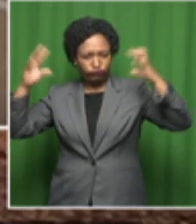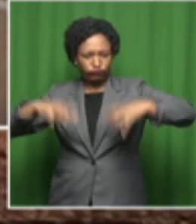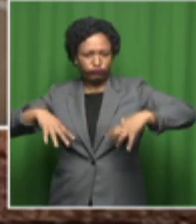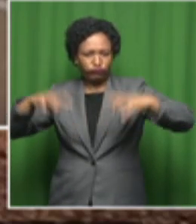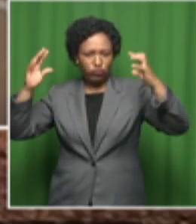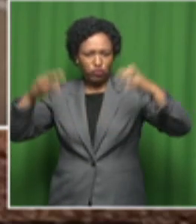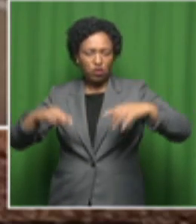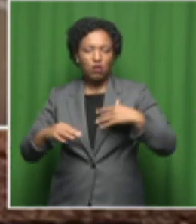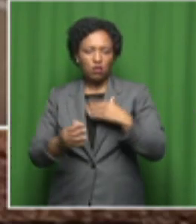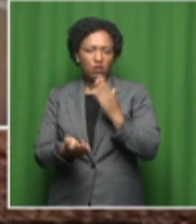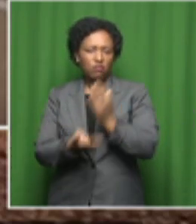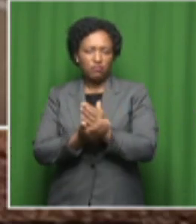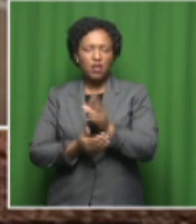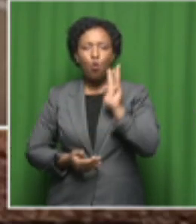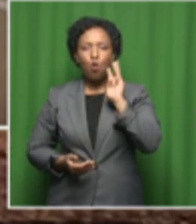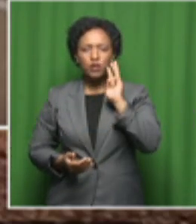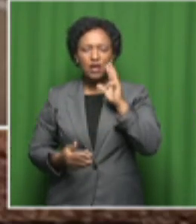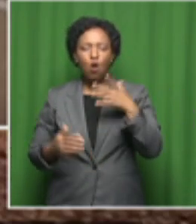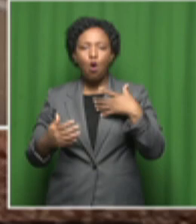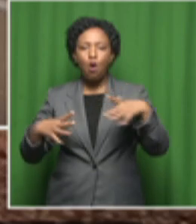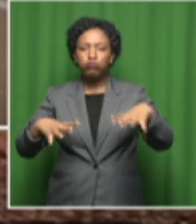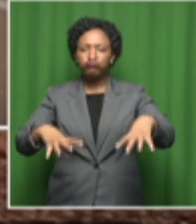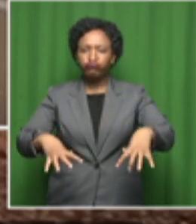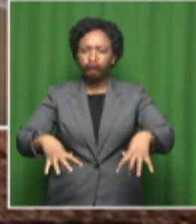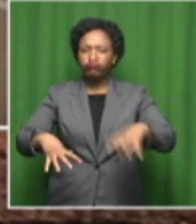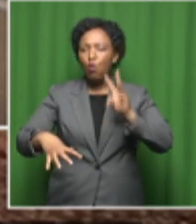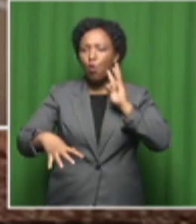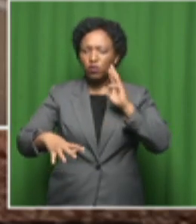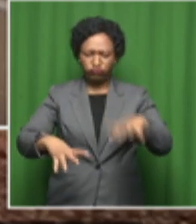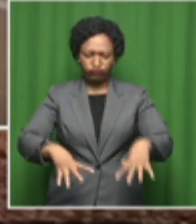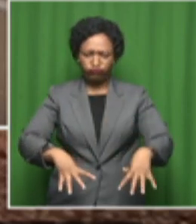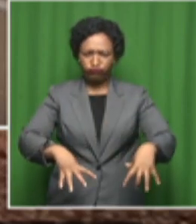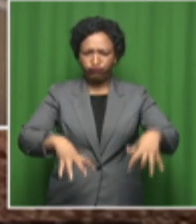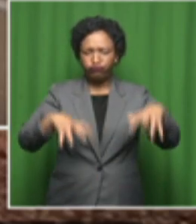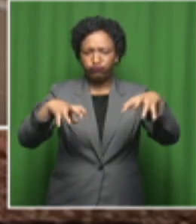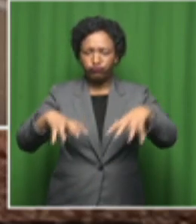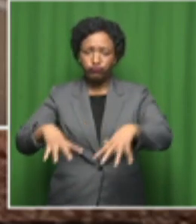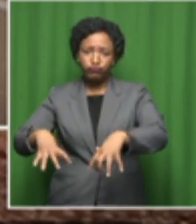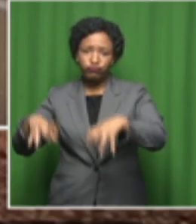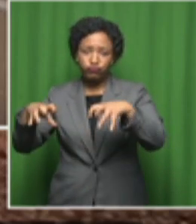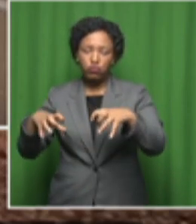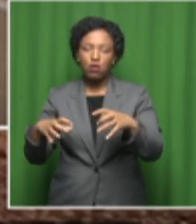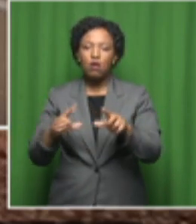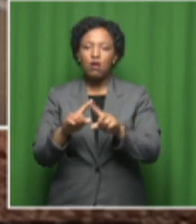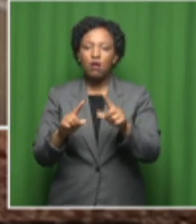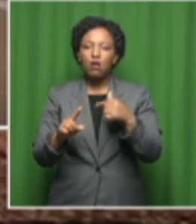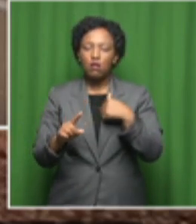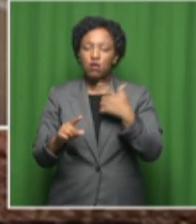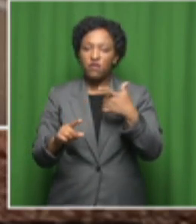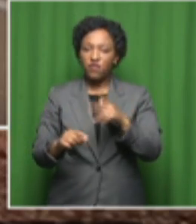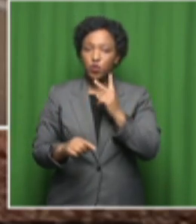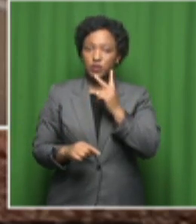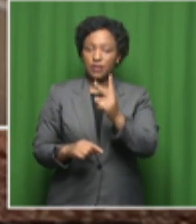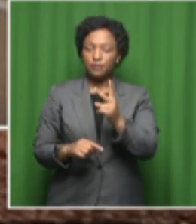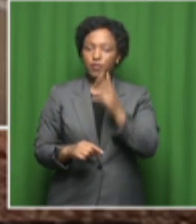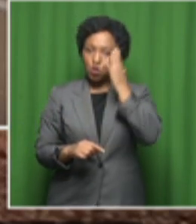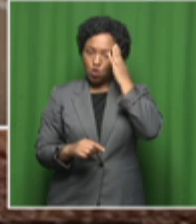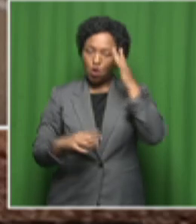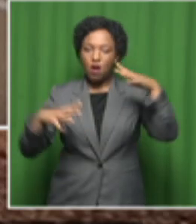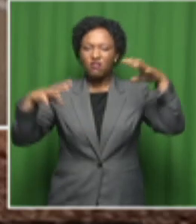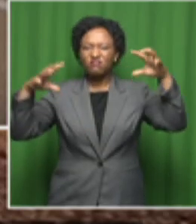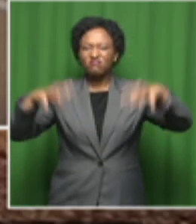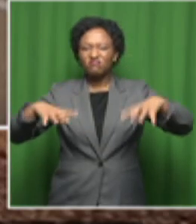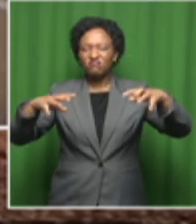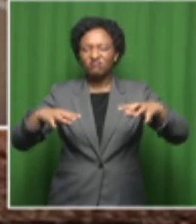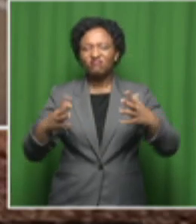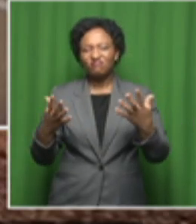water and sort of river-like situations on Fields Hill, so listen out for those forecasts. And if you know it's going to be heavy rain, Fields